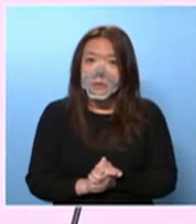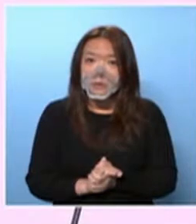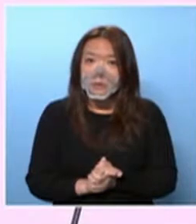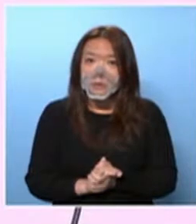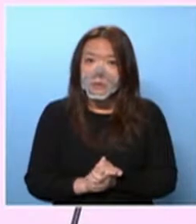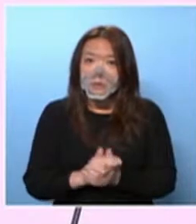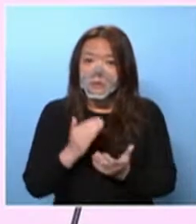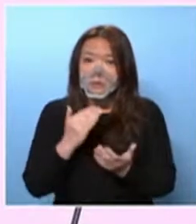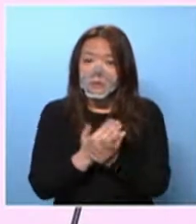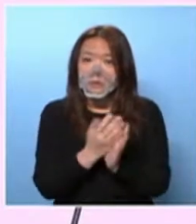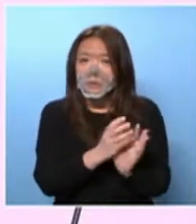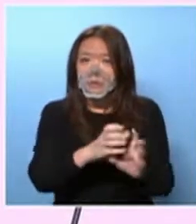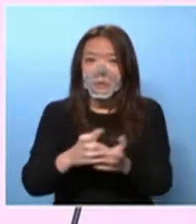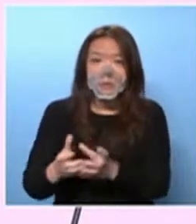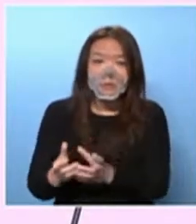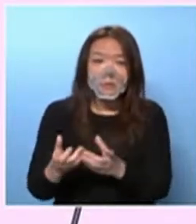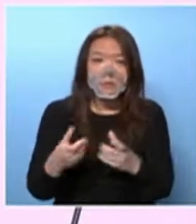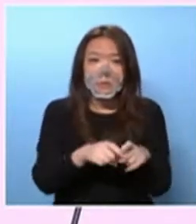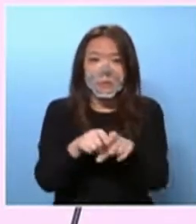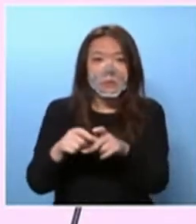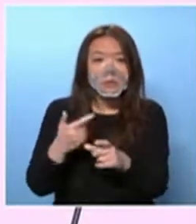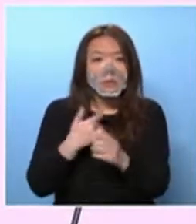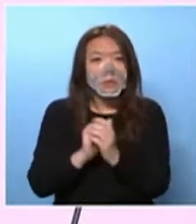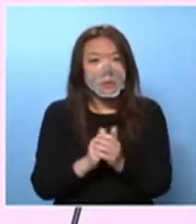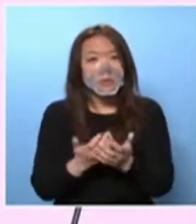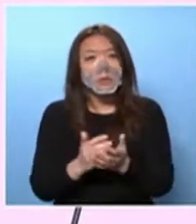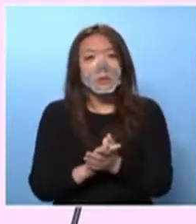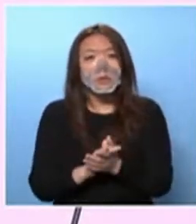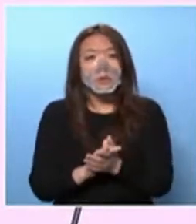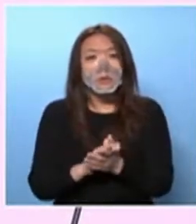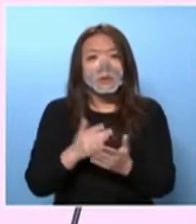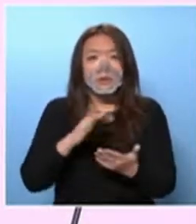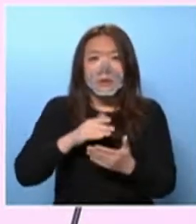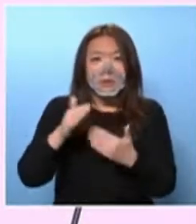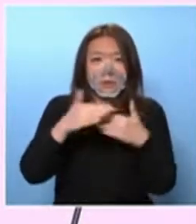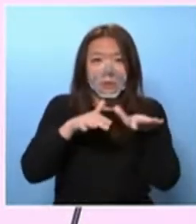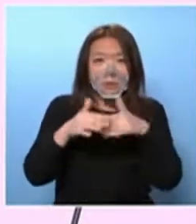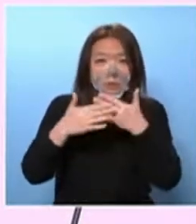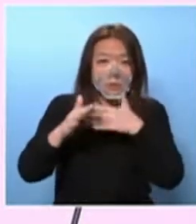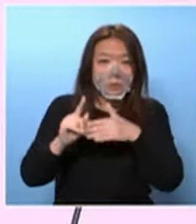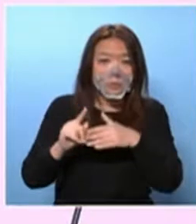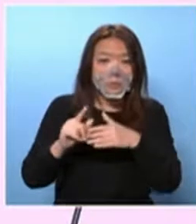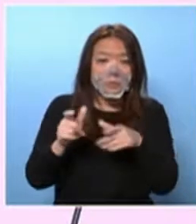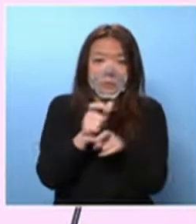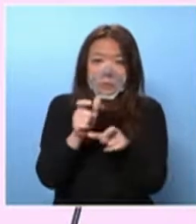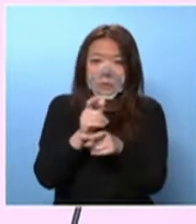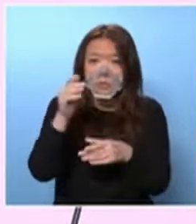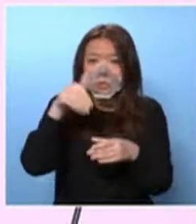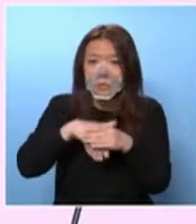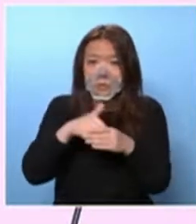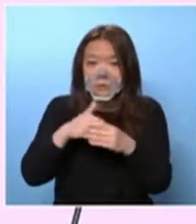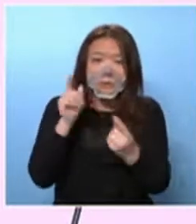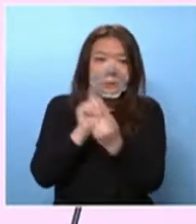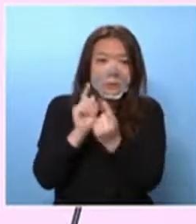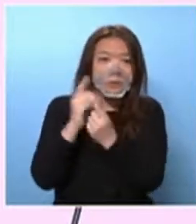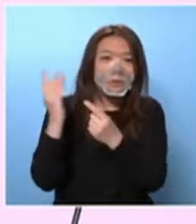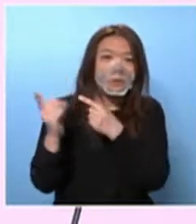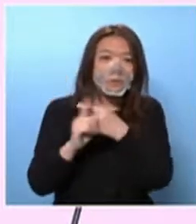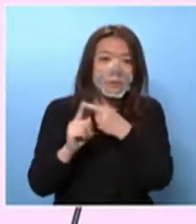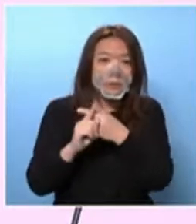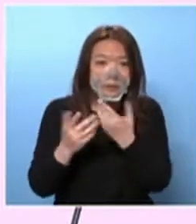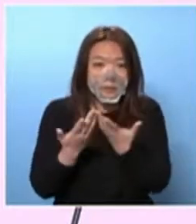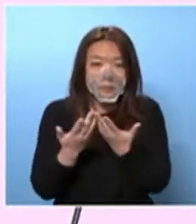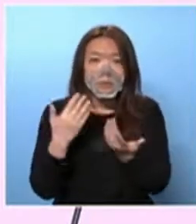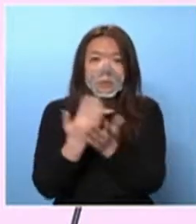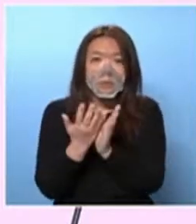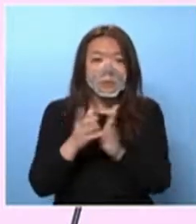economy, enterprises have substantial financing needs in the international markets. However, due to the increased risk and uncertainties